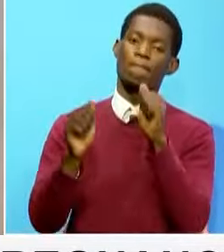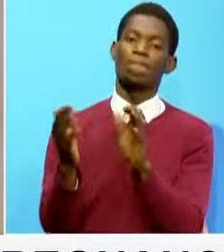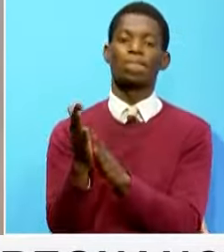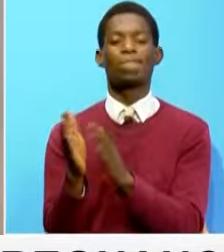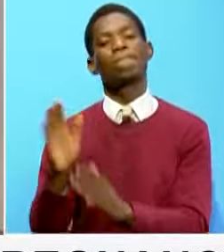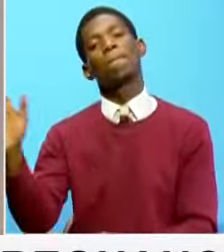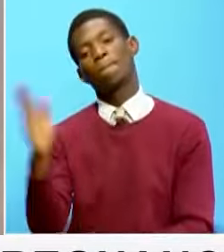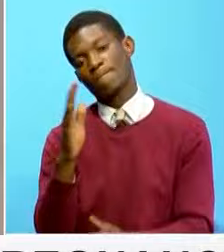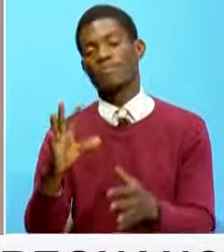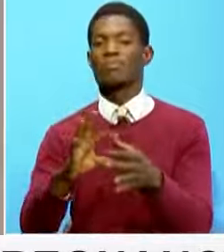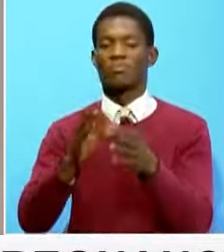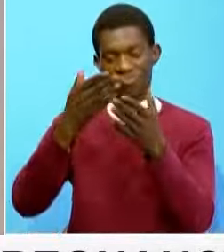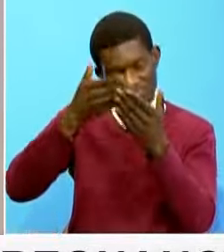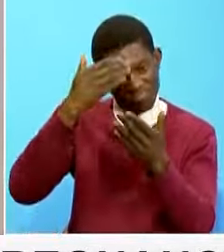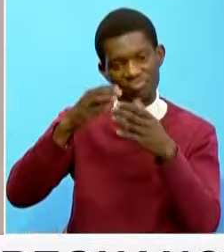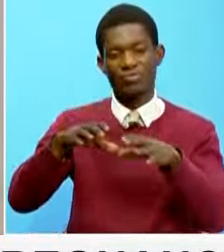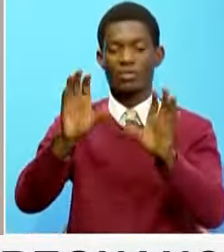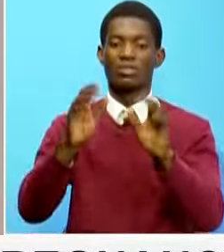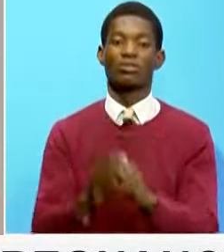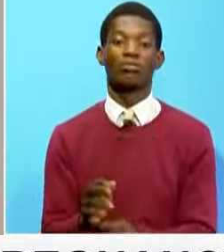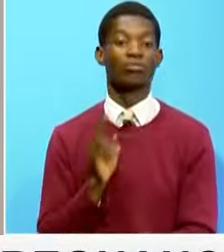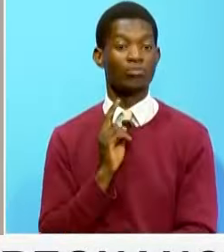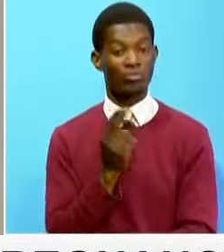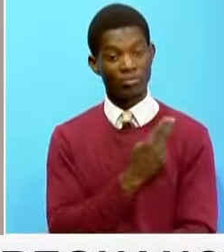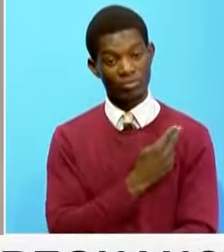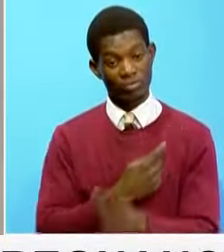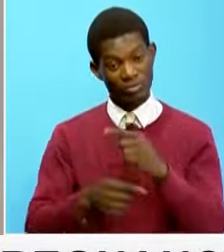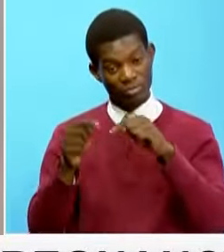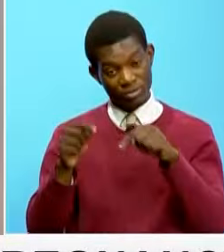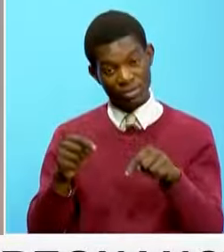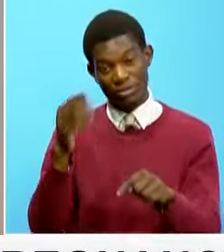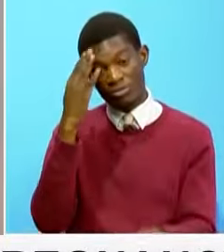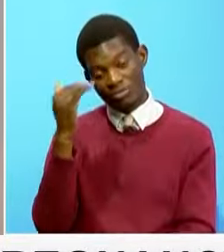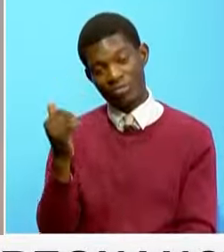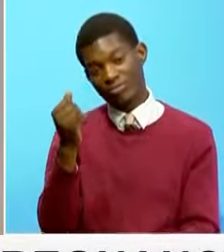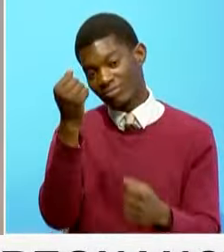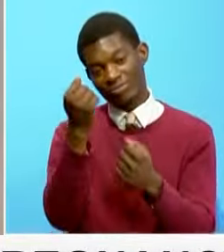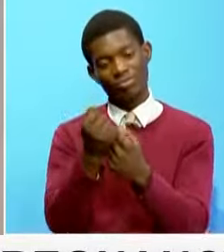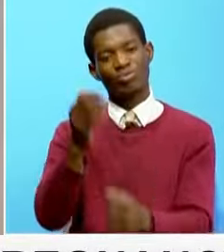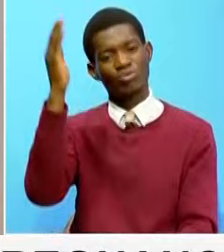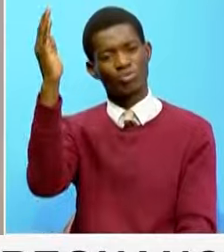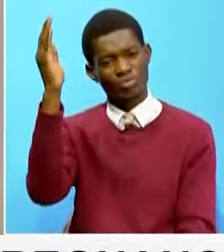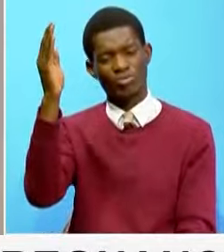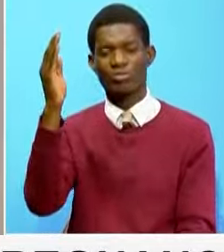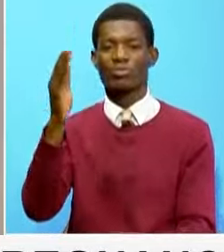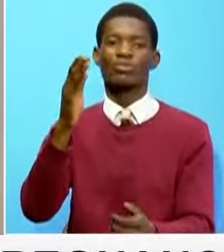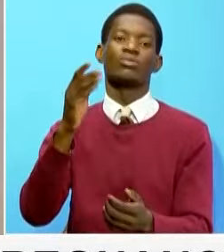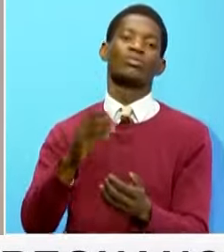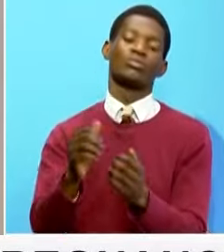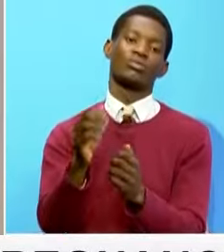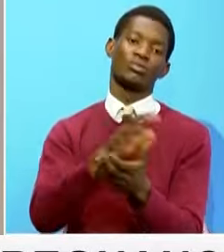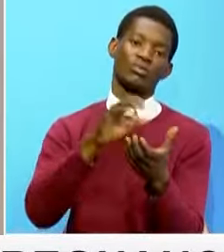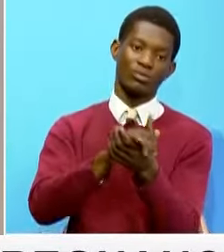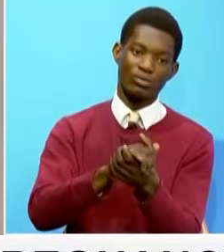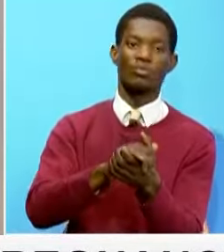team, campaigning for towards fighting child marriages. So as CAMFED, we make sure